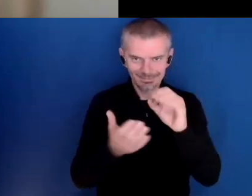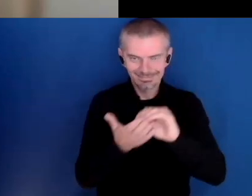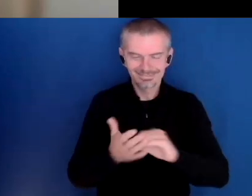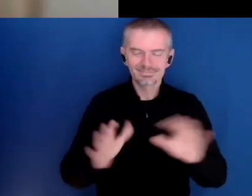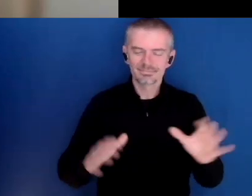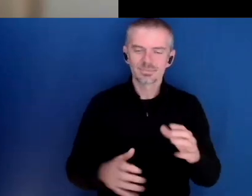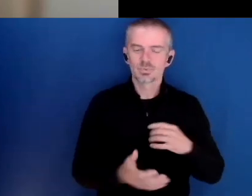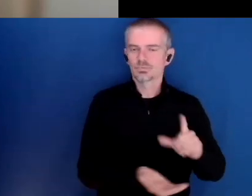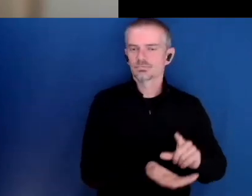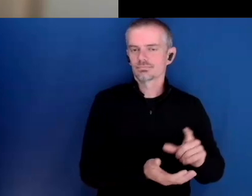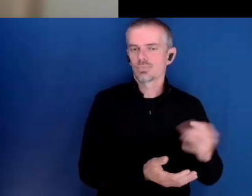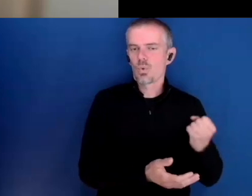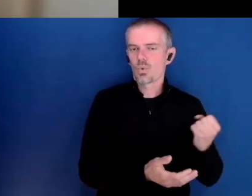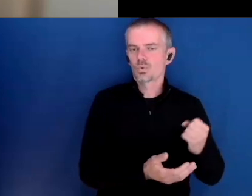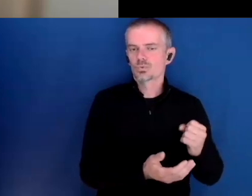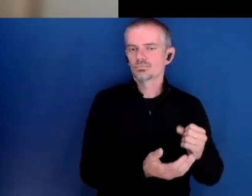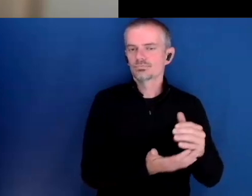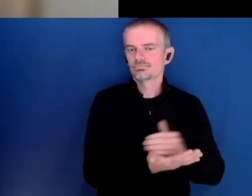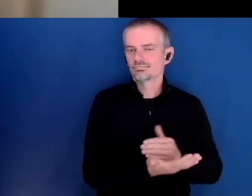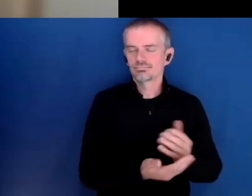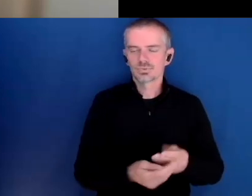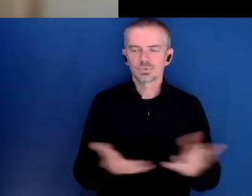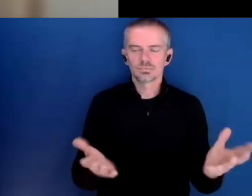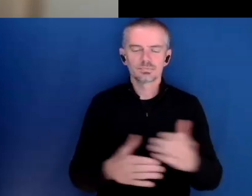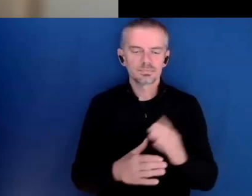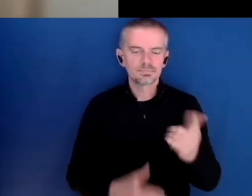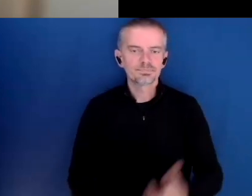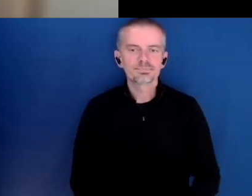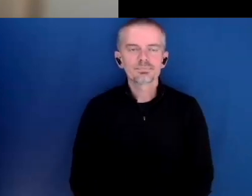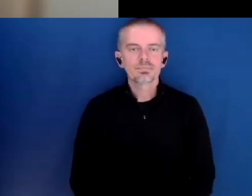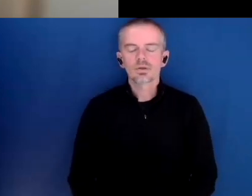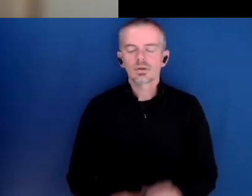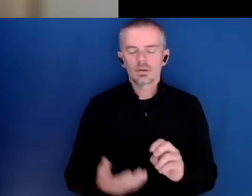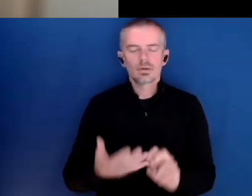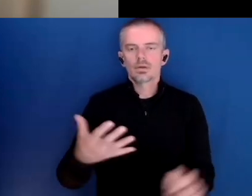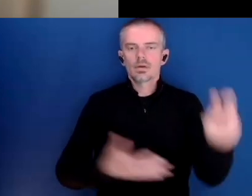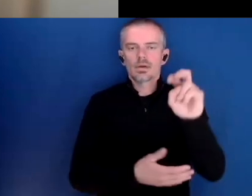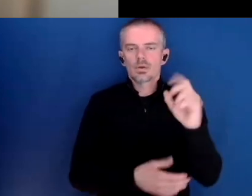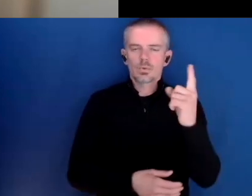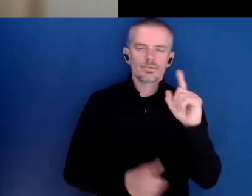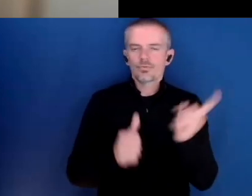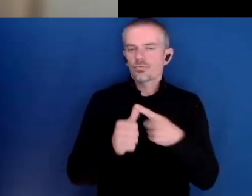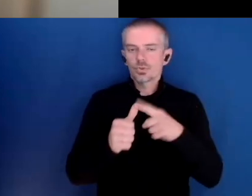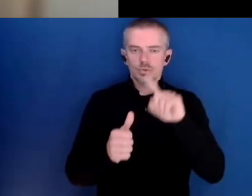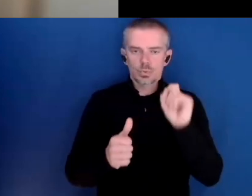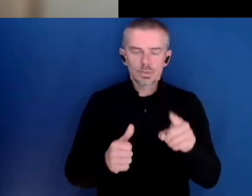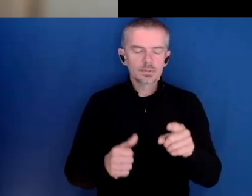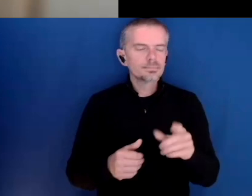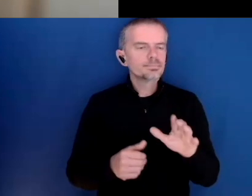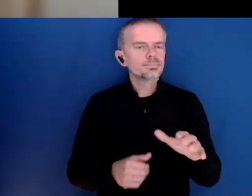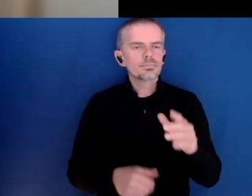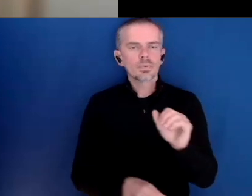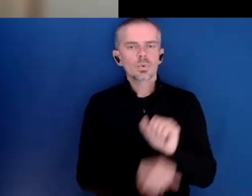as well. I'm going to hop up to one of our first questions, and that was asking for work in